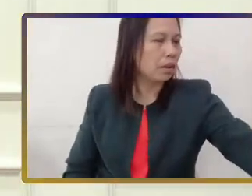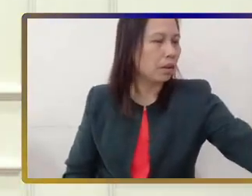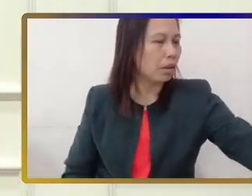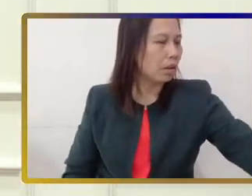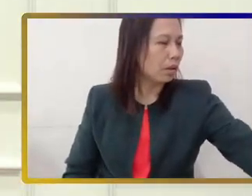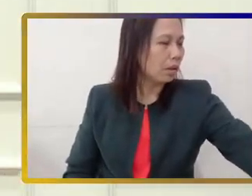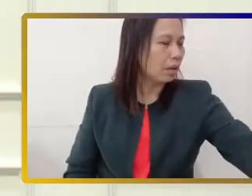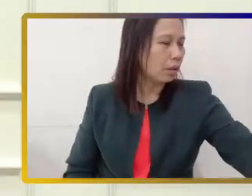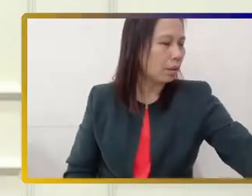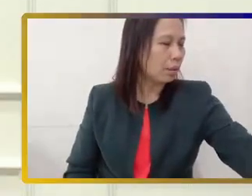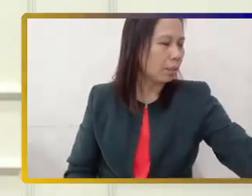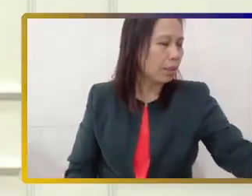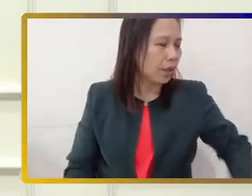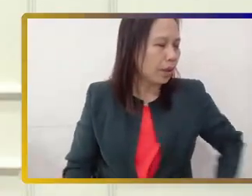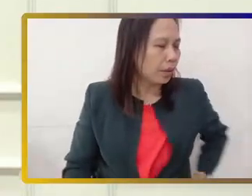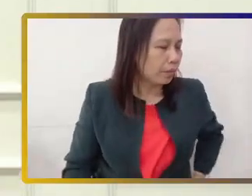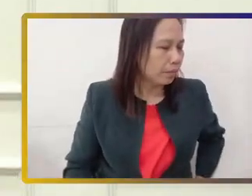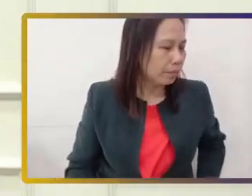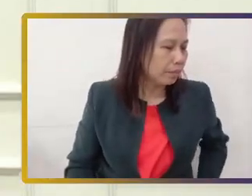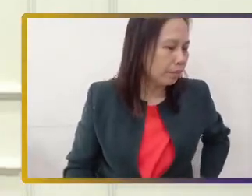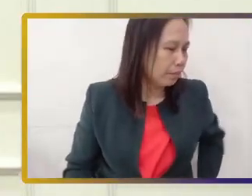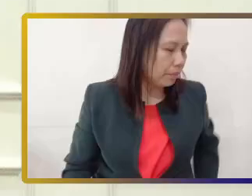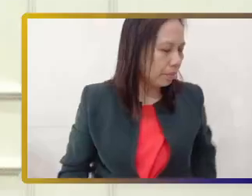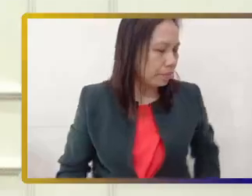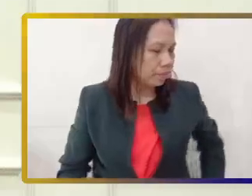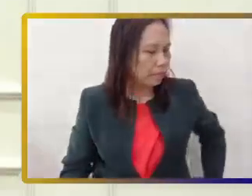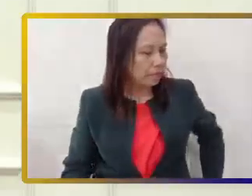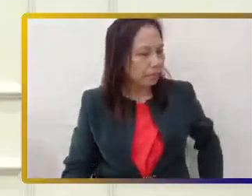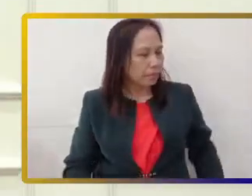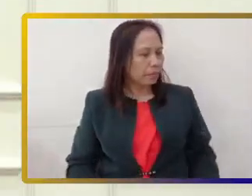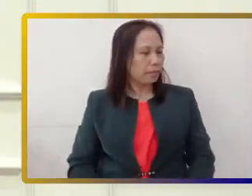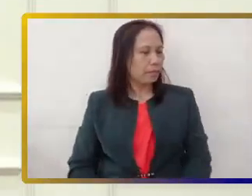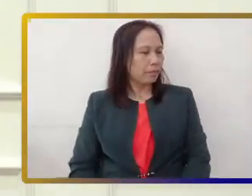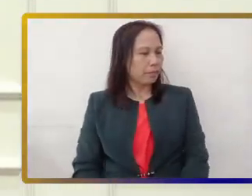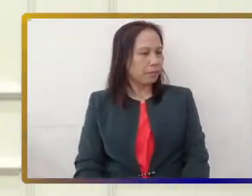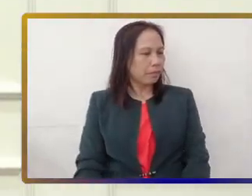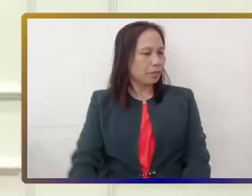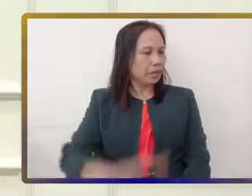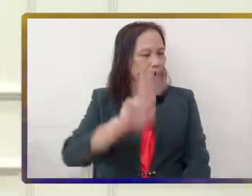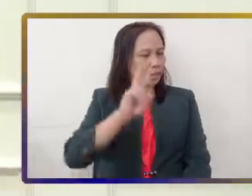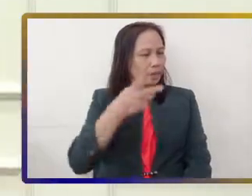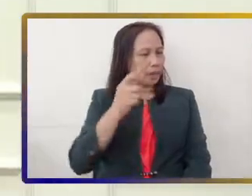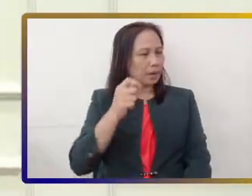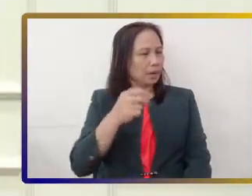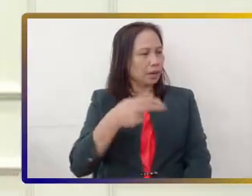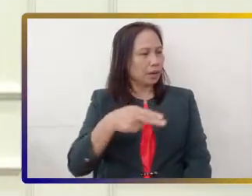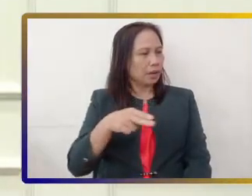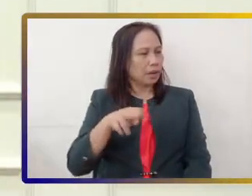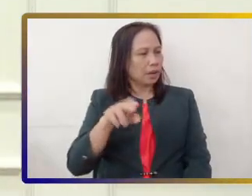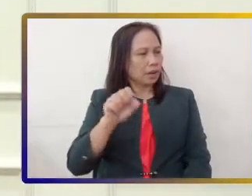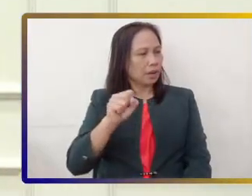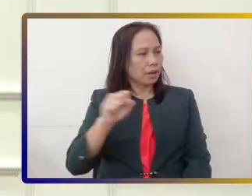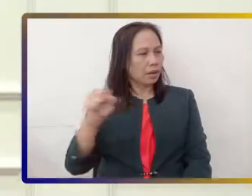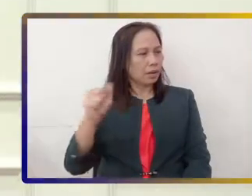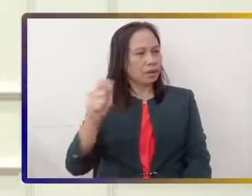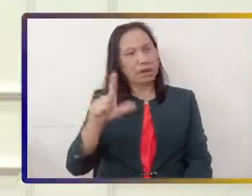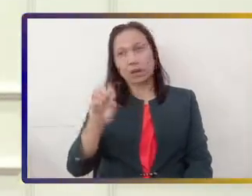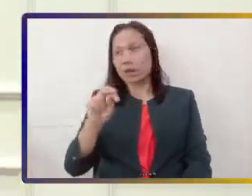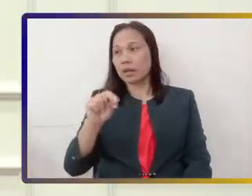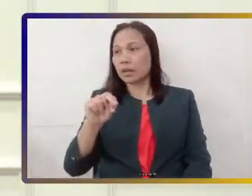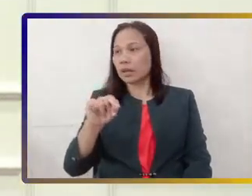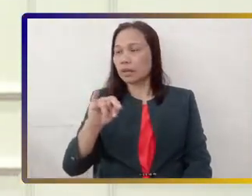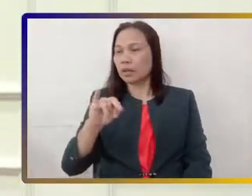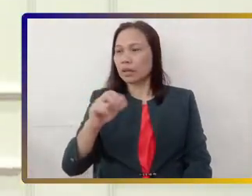15 are still there Amen all right 2 thessaloniansap 2 ver number